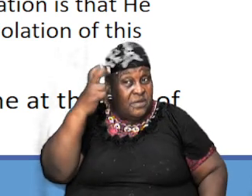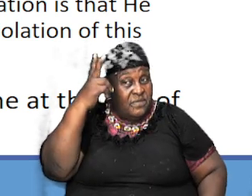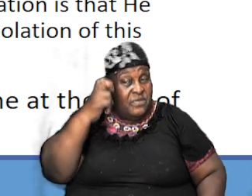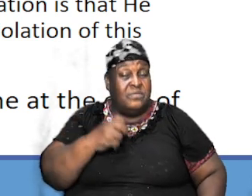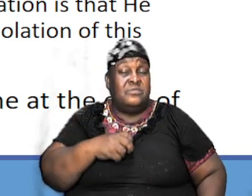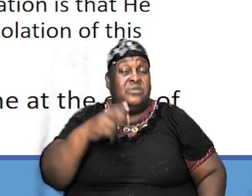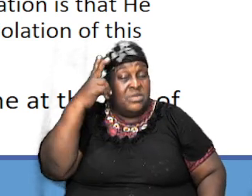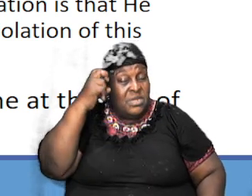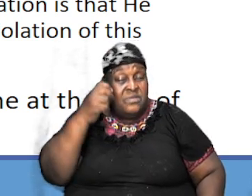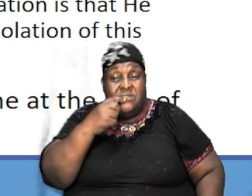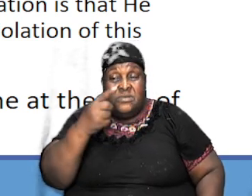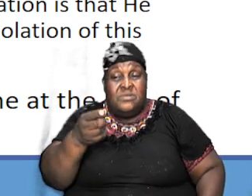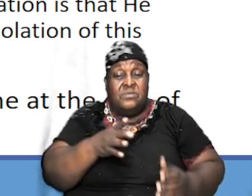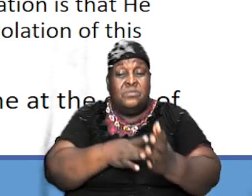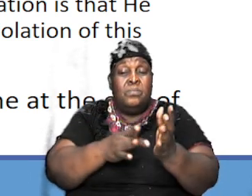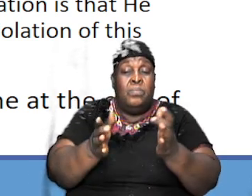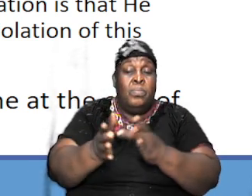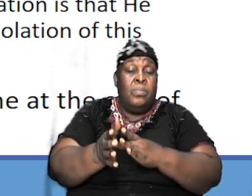him,